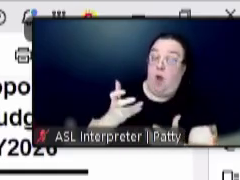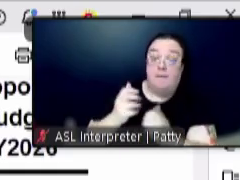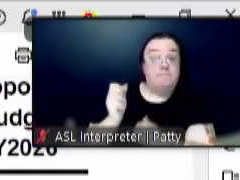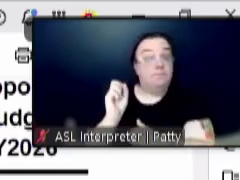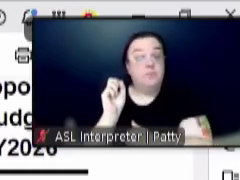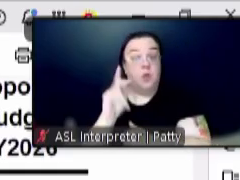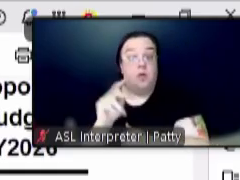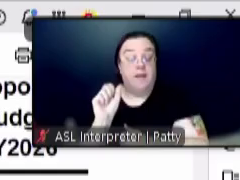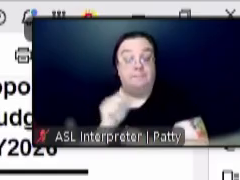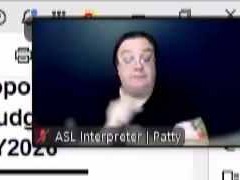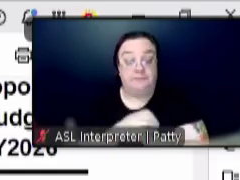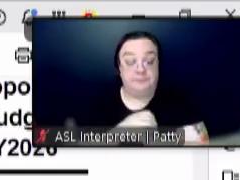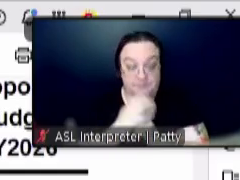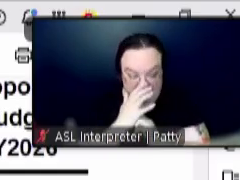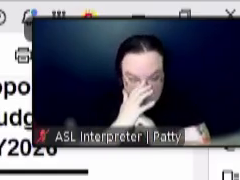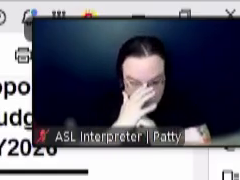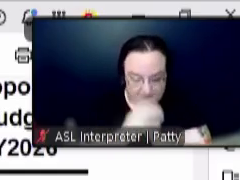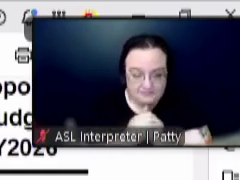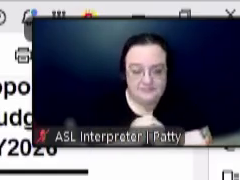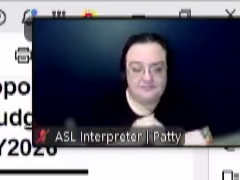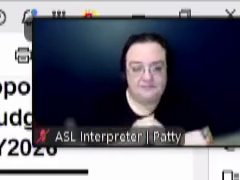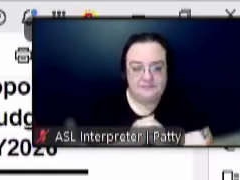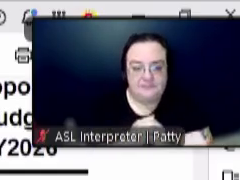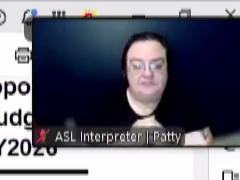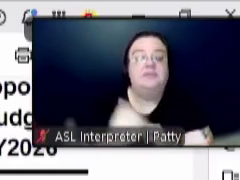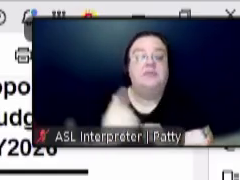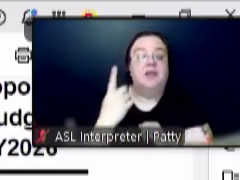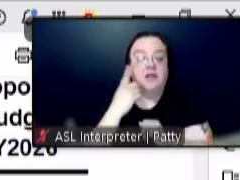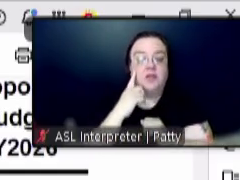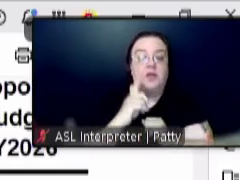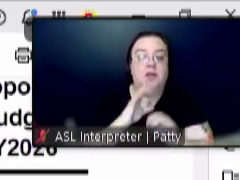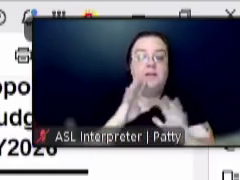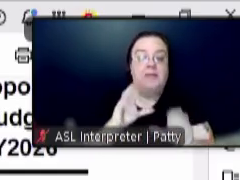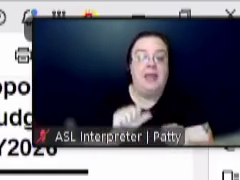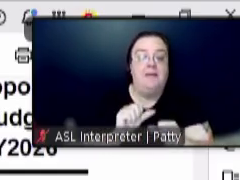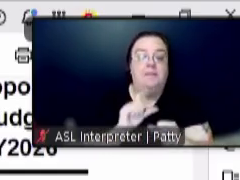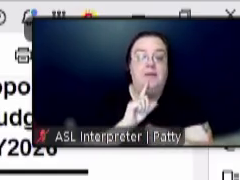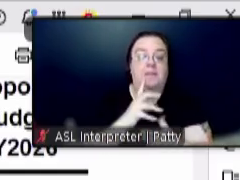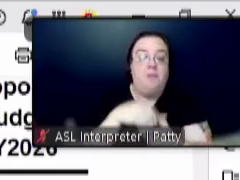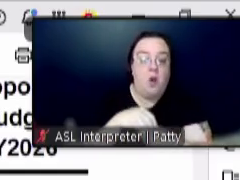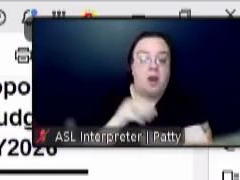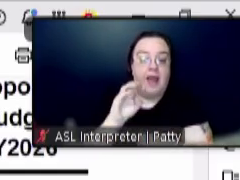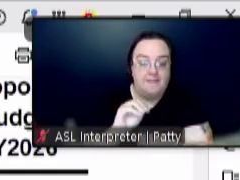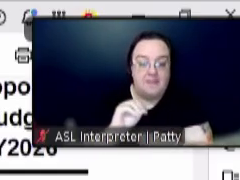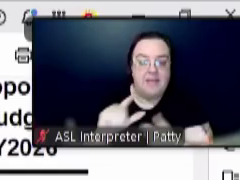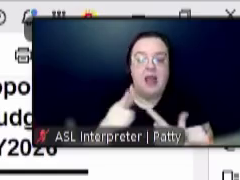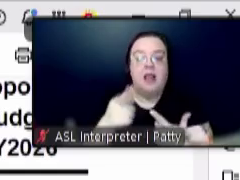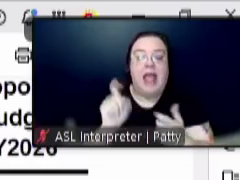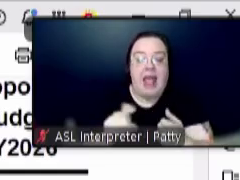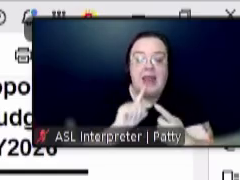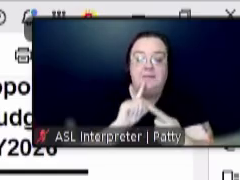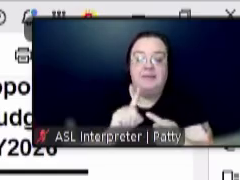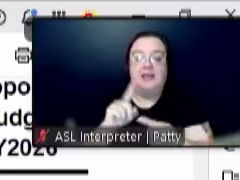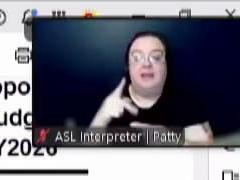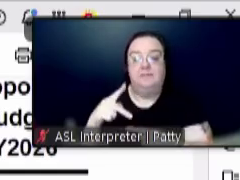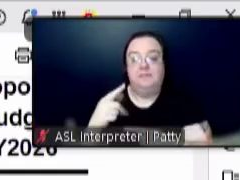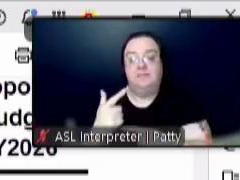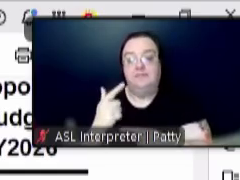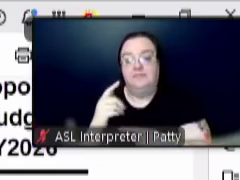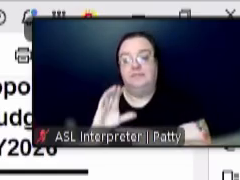Well, yeah, She the other. I thought in order to be part of MML, you had to be an FPDCMA, and so just that.